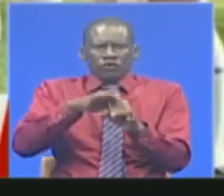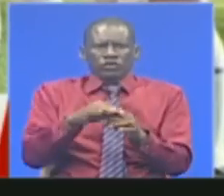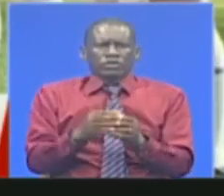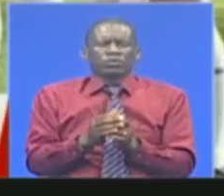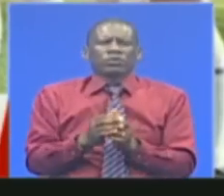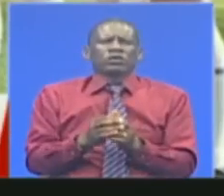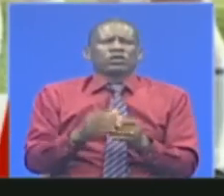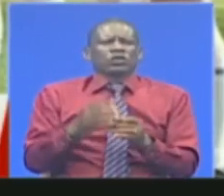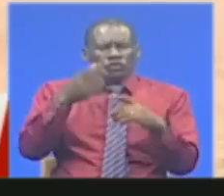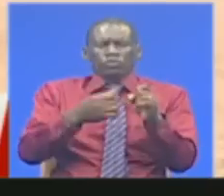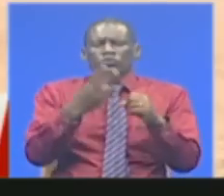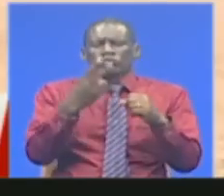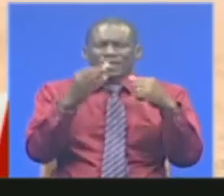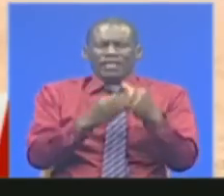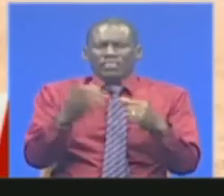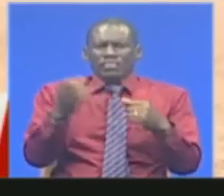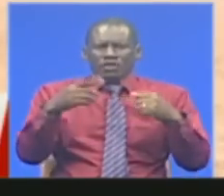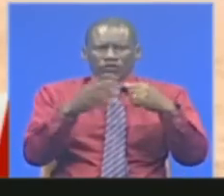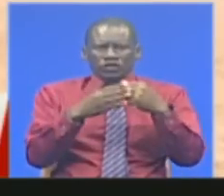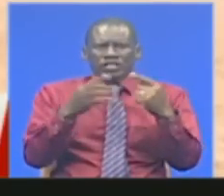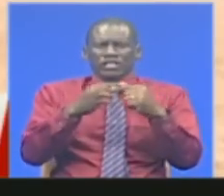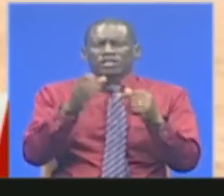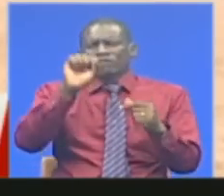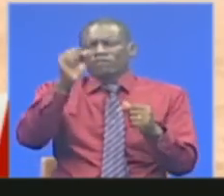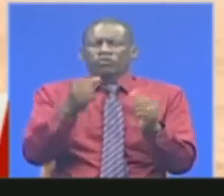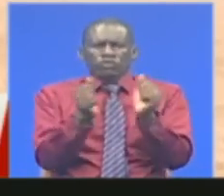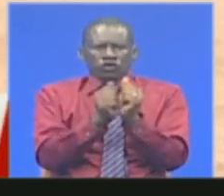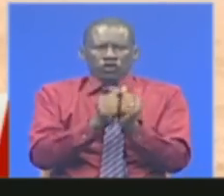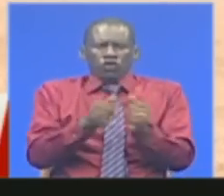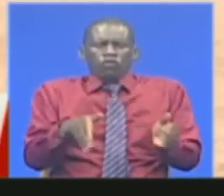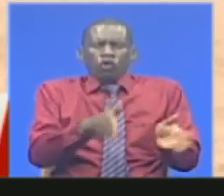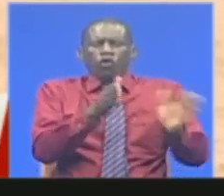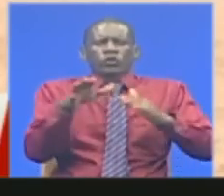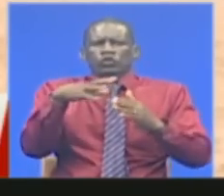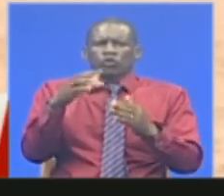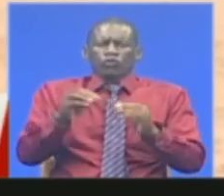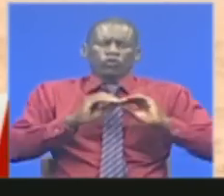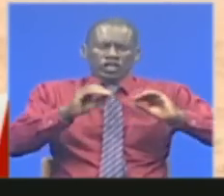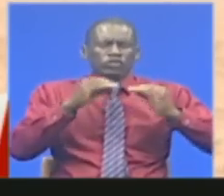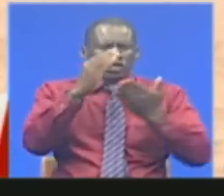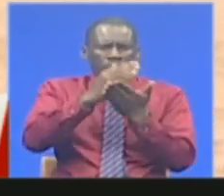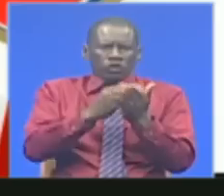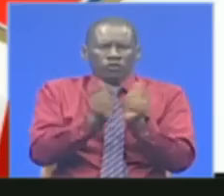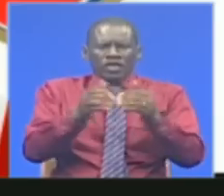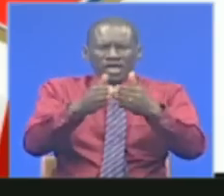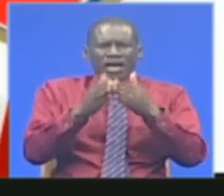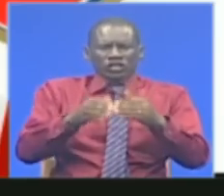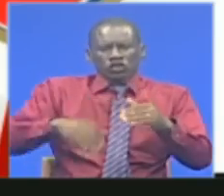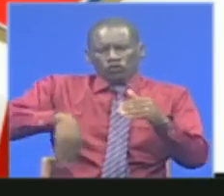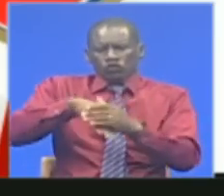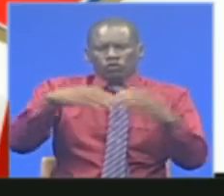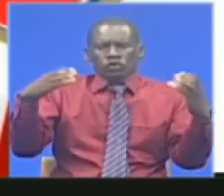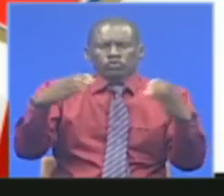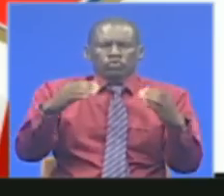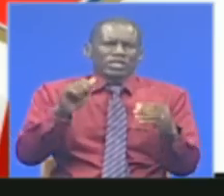futurestars.worldremit.com from the 28th of September to the 5th of October for the chance to attend an exclusive training program with Arsenal Soccer Schools in